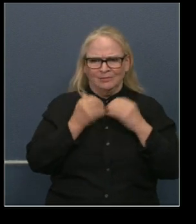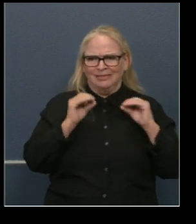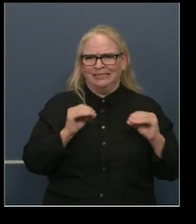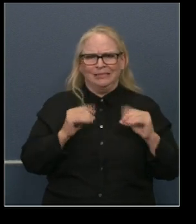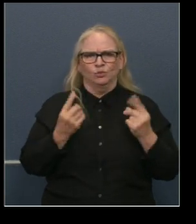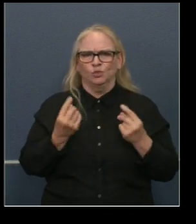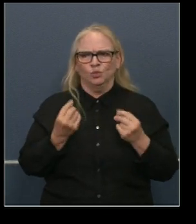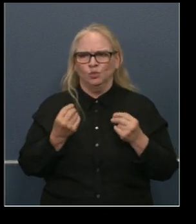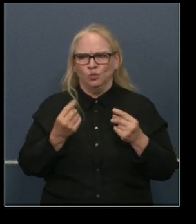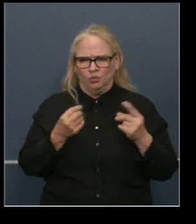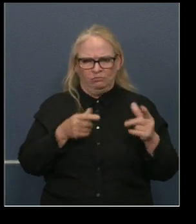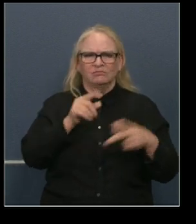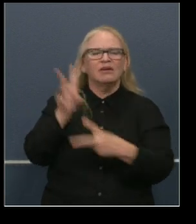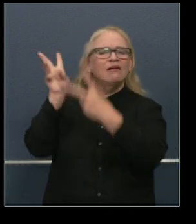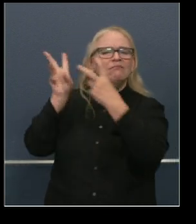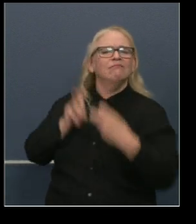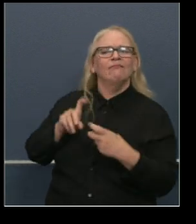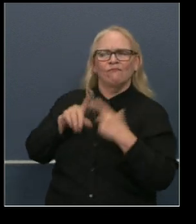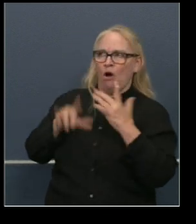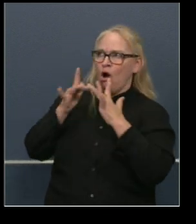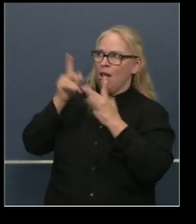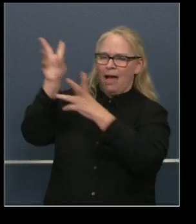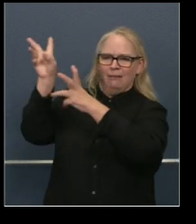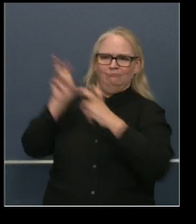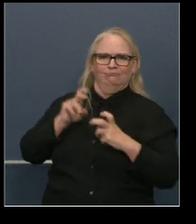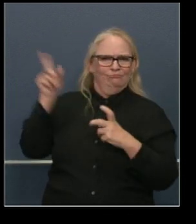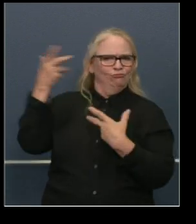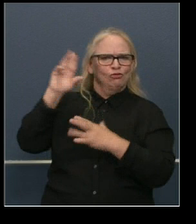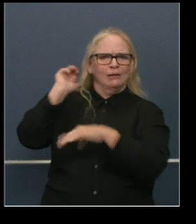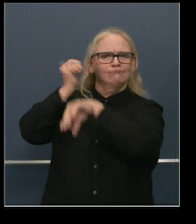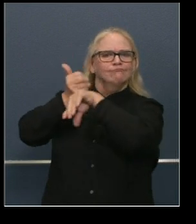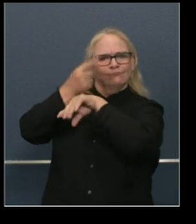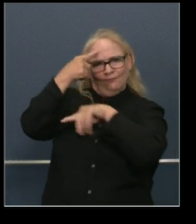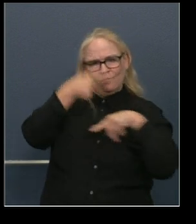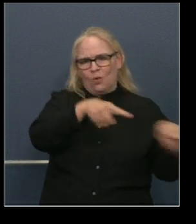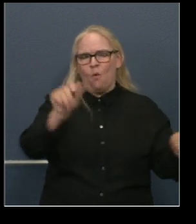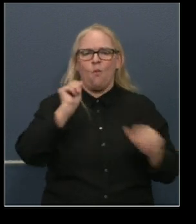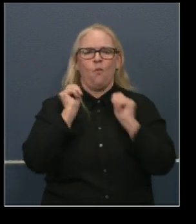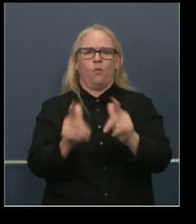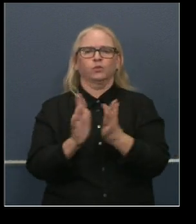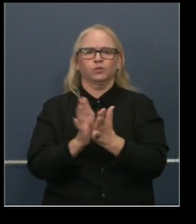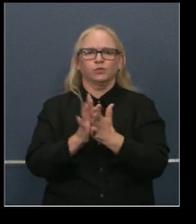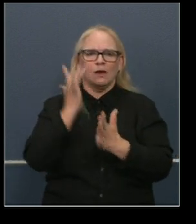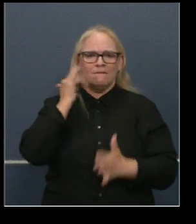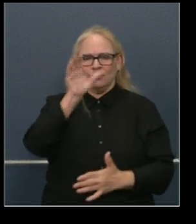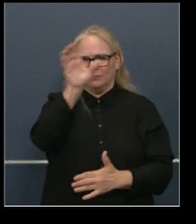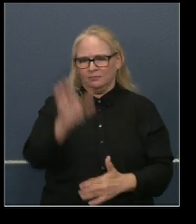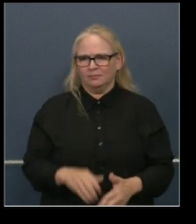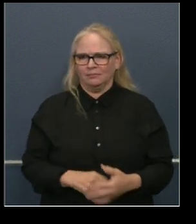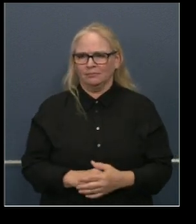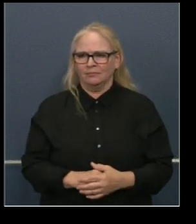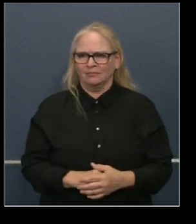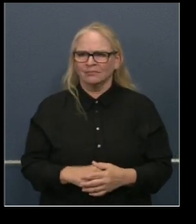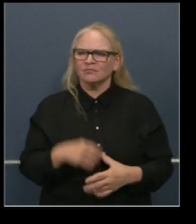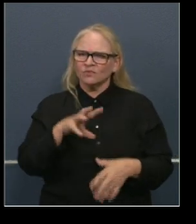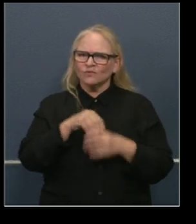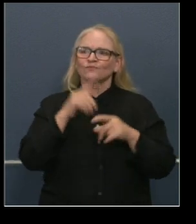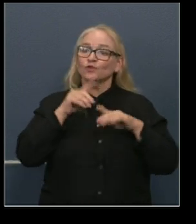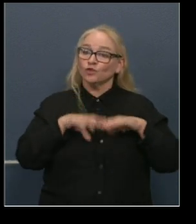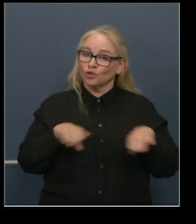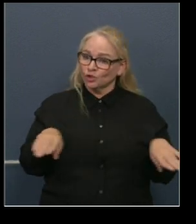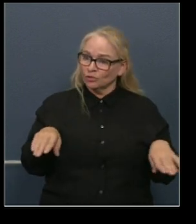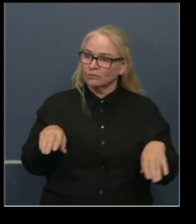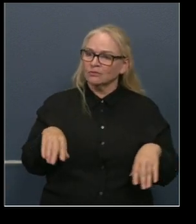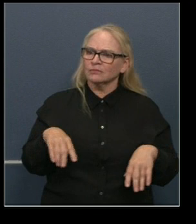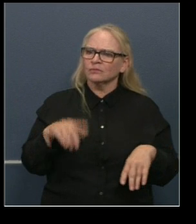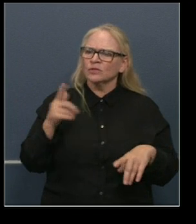earlier, and have been holding up best practices, including for students with disabilities,